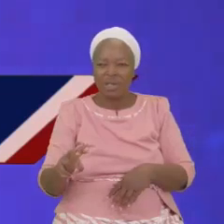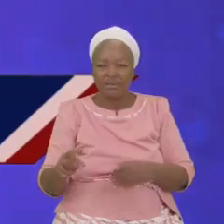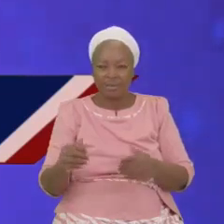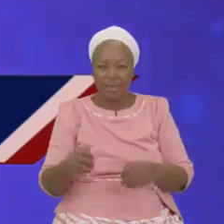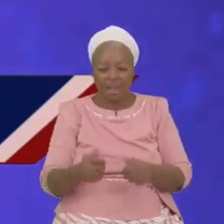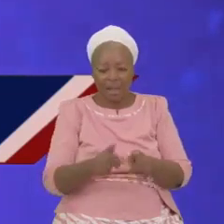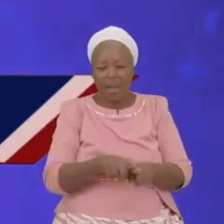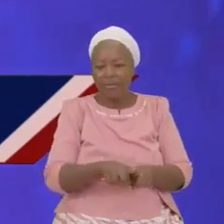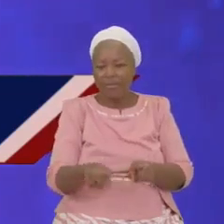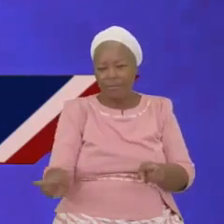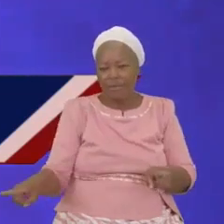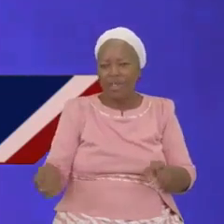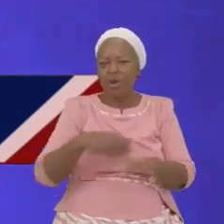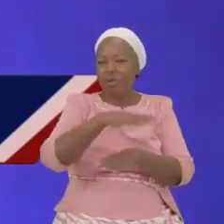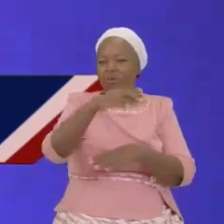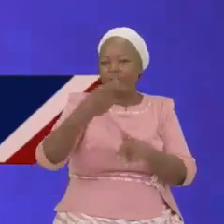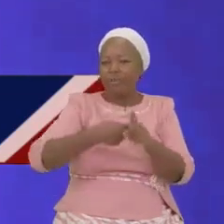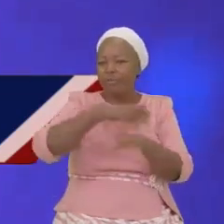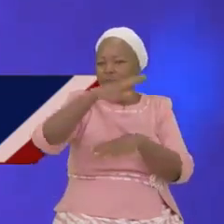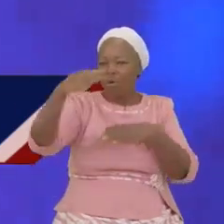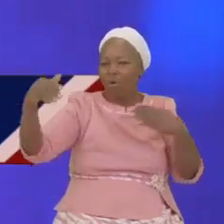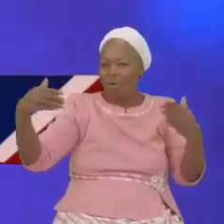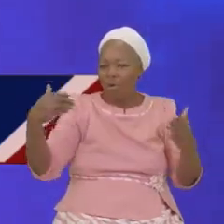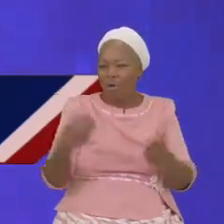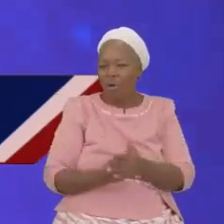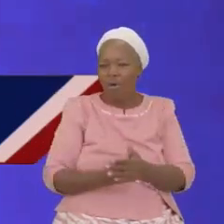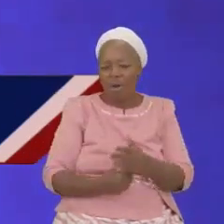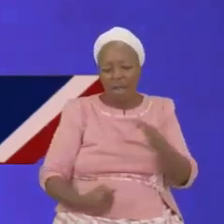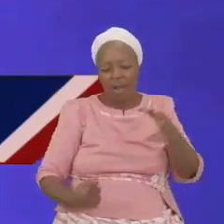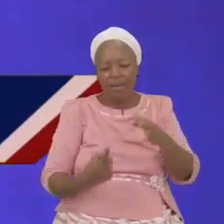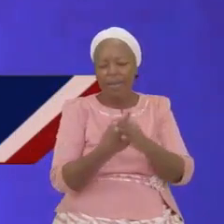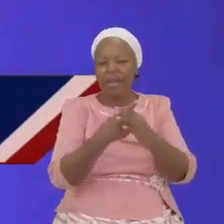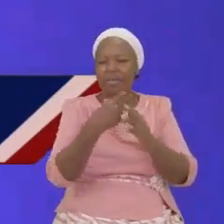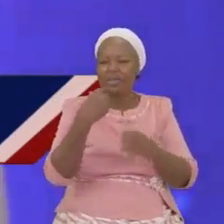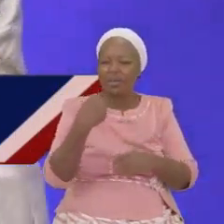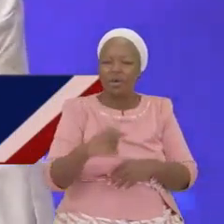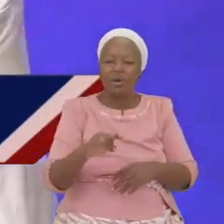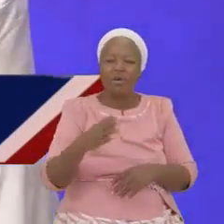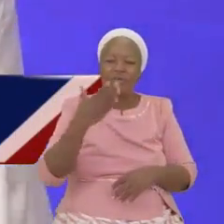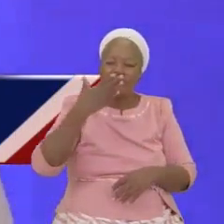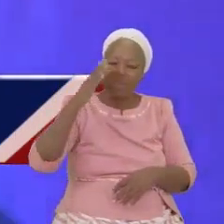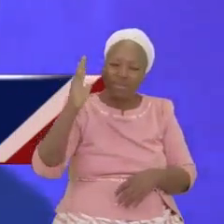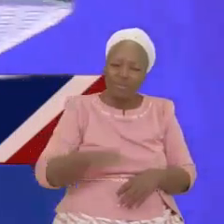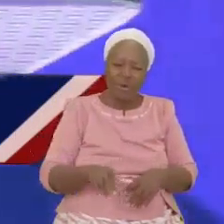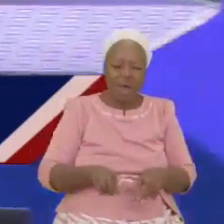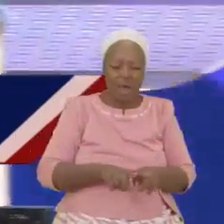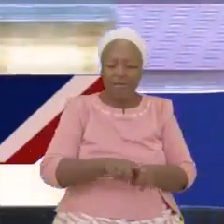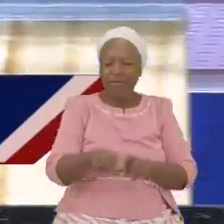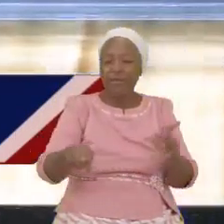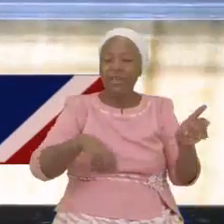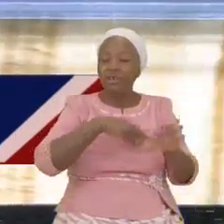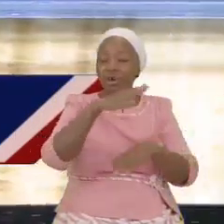Abstain from all appearance of evil. Abstain from